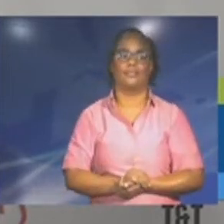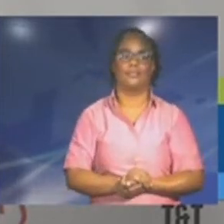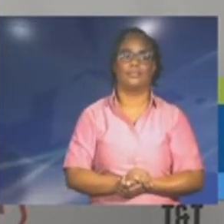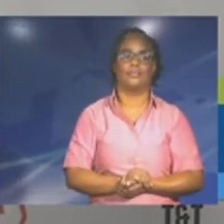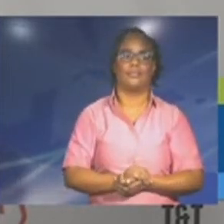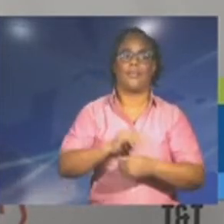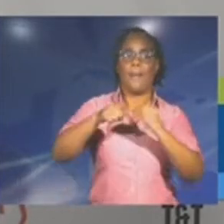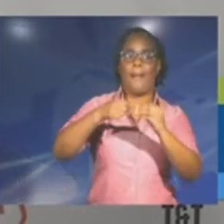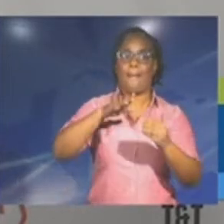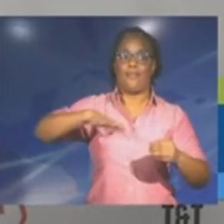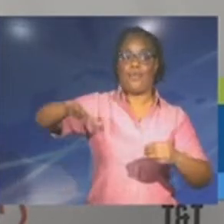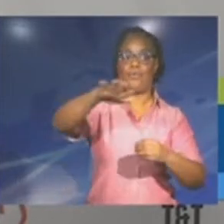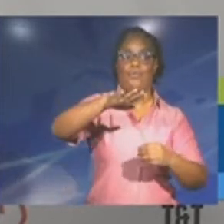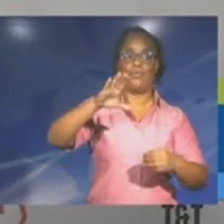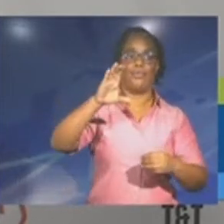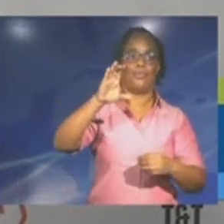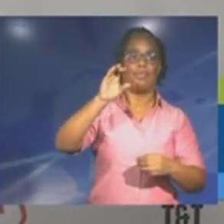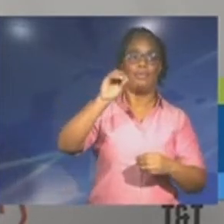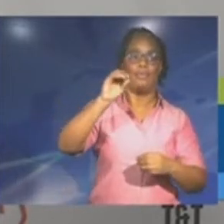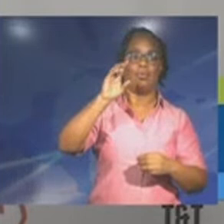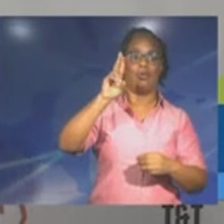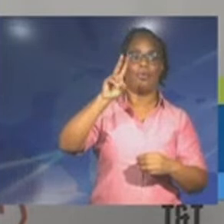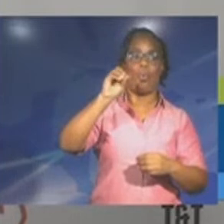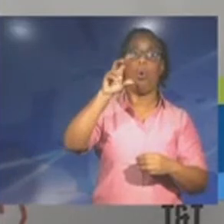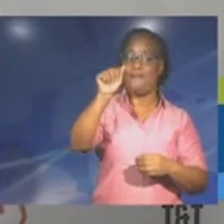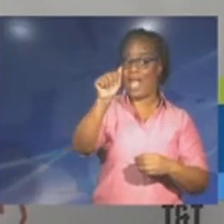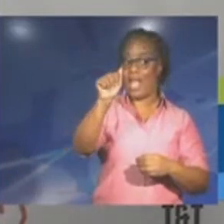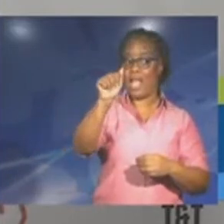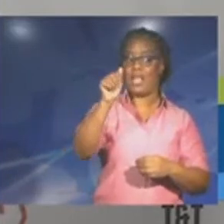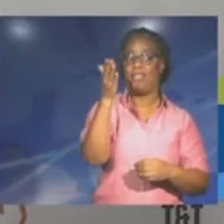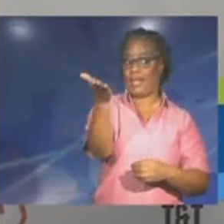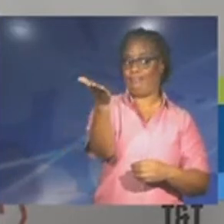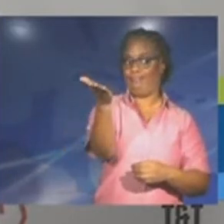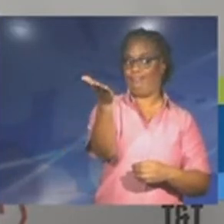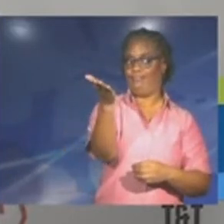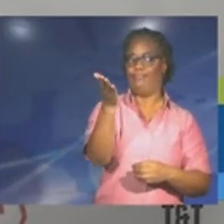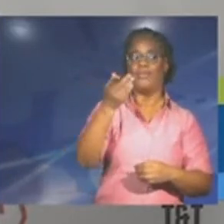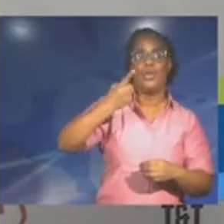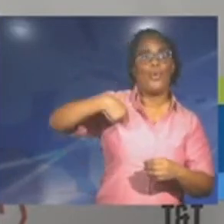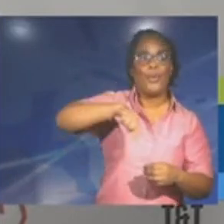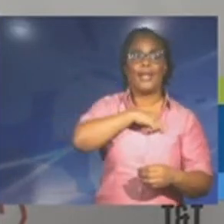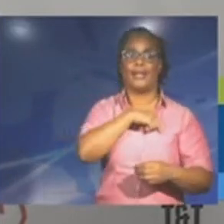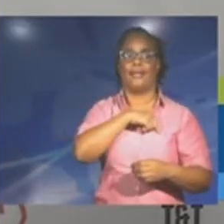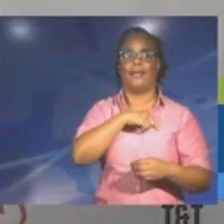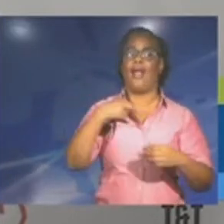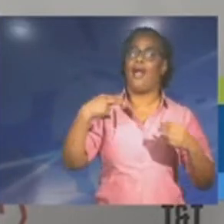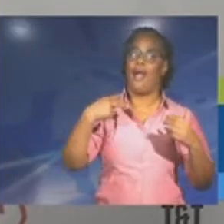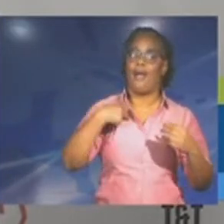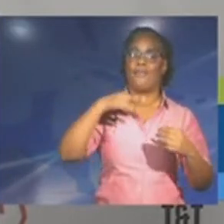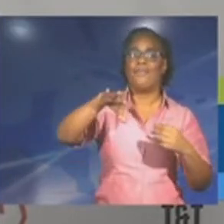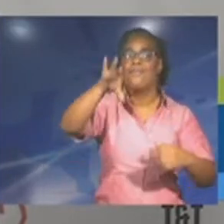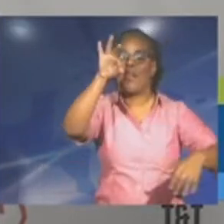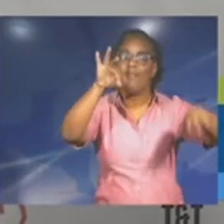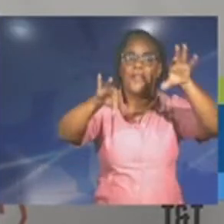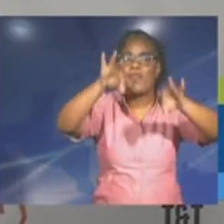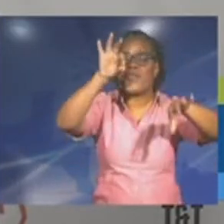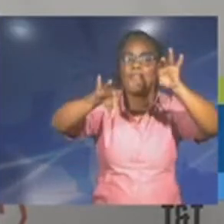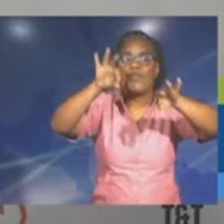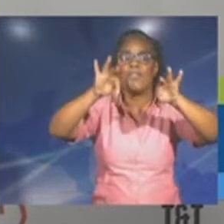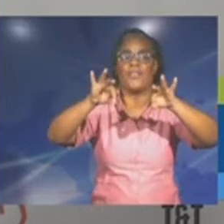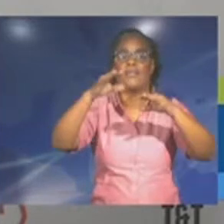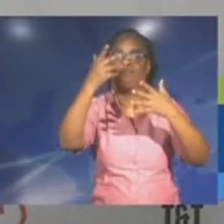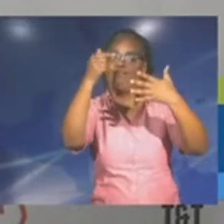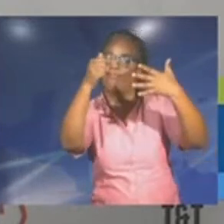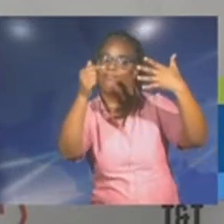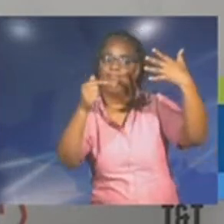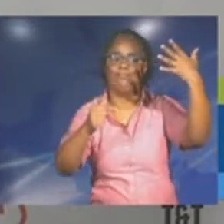Health Facility, we have, for some reason or the other, we have found ways to deal with those challenges.